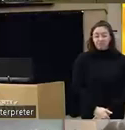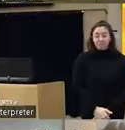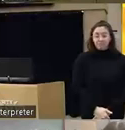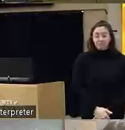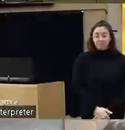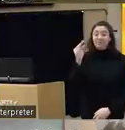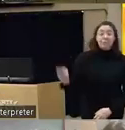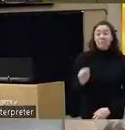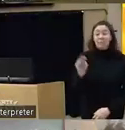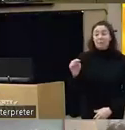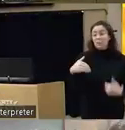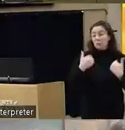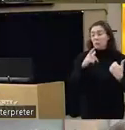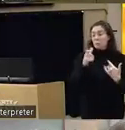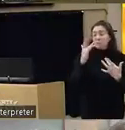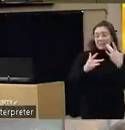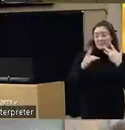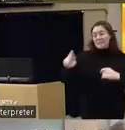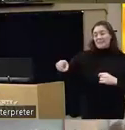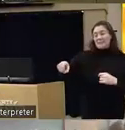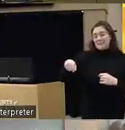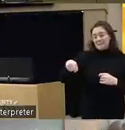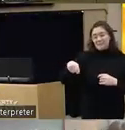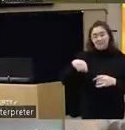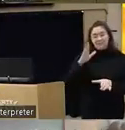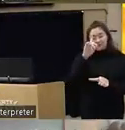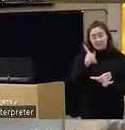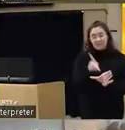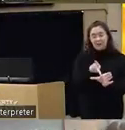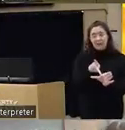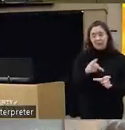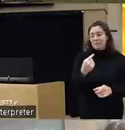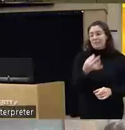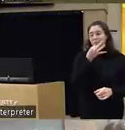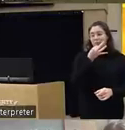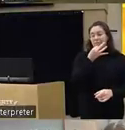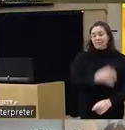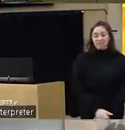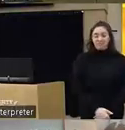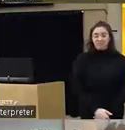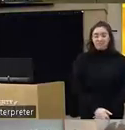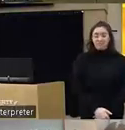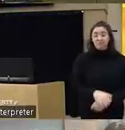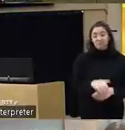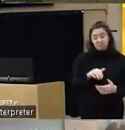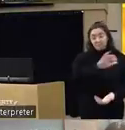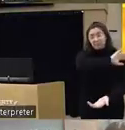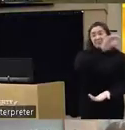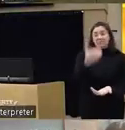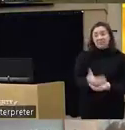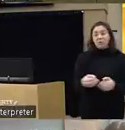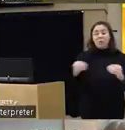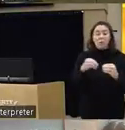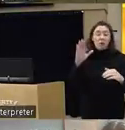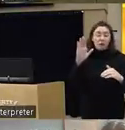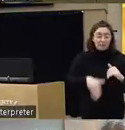million estimated youth in need of child psychiatry expertise. This results in an average caseload of more than